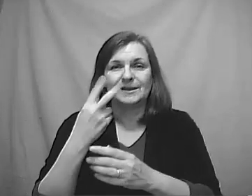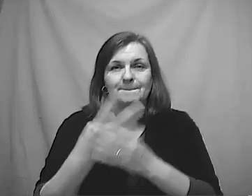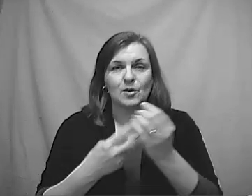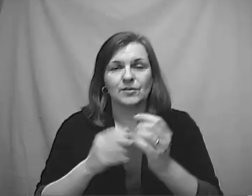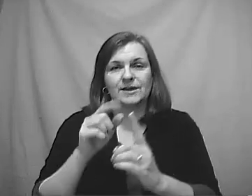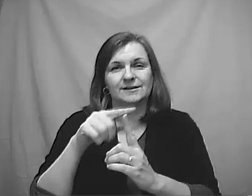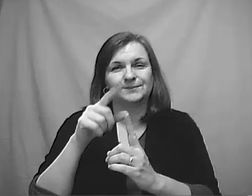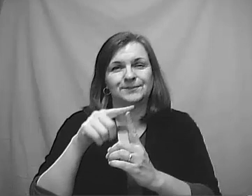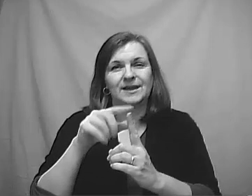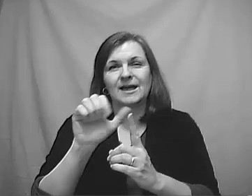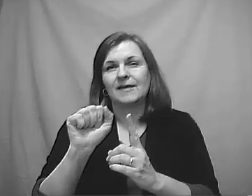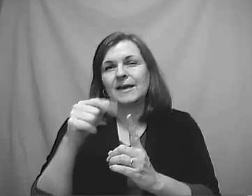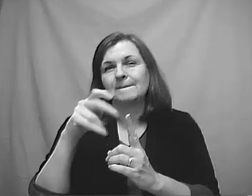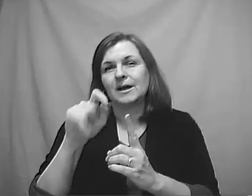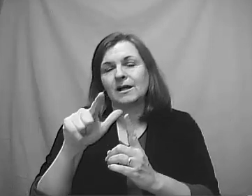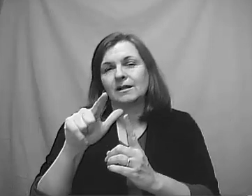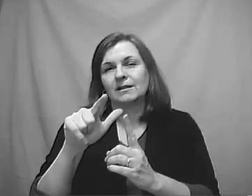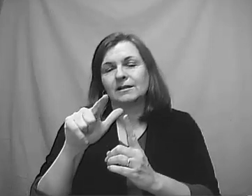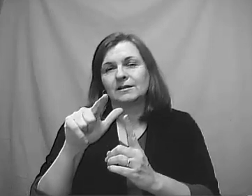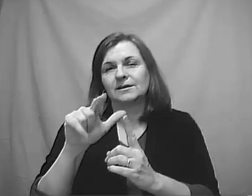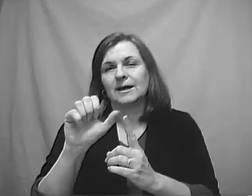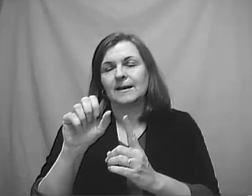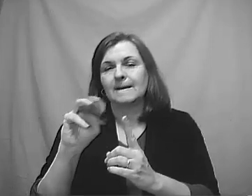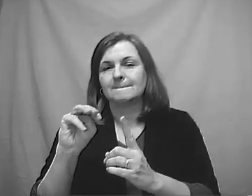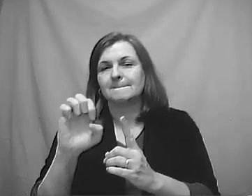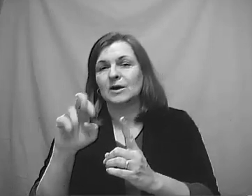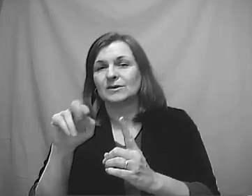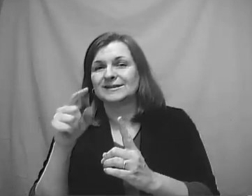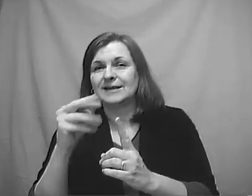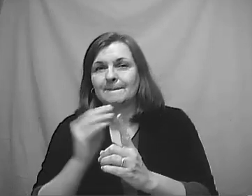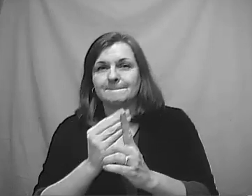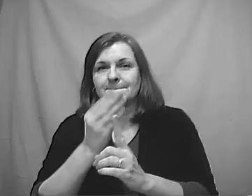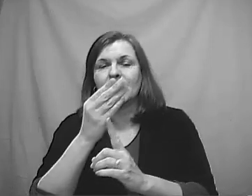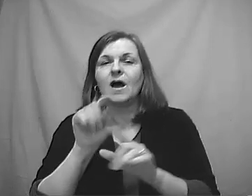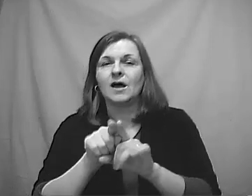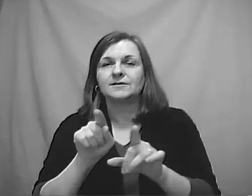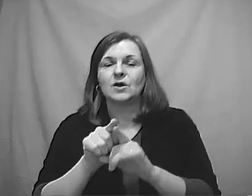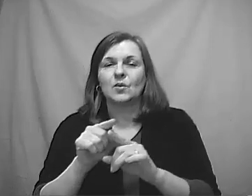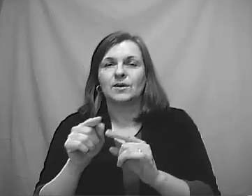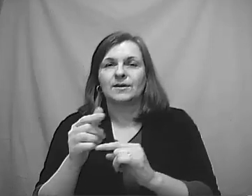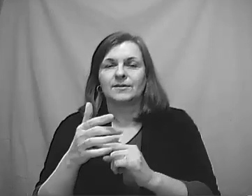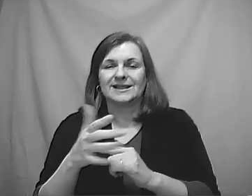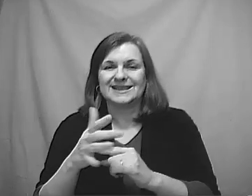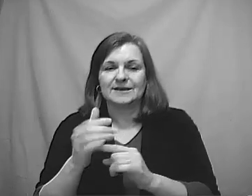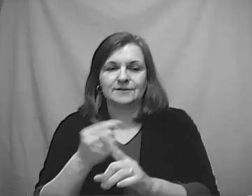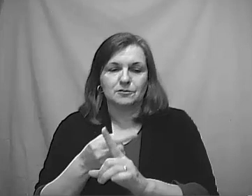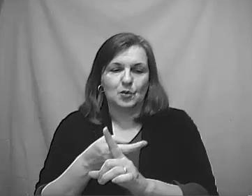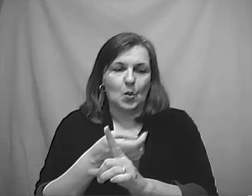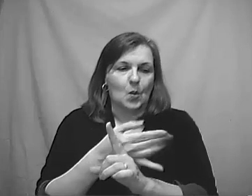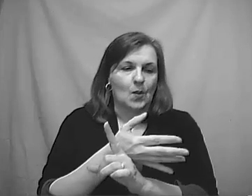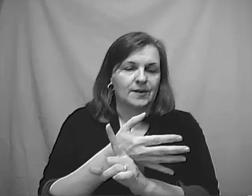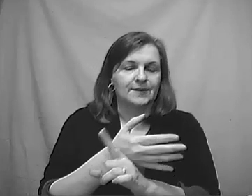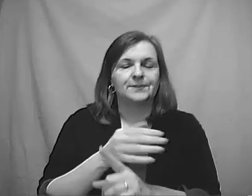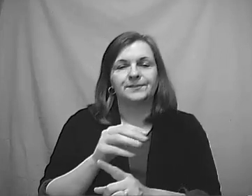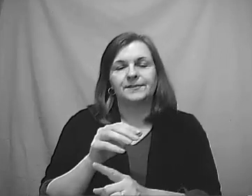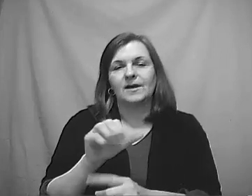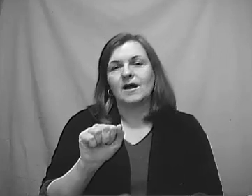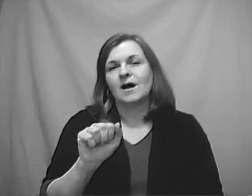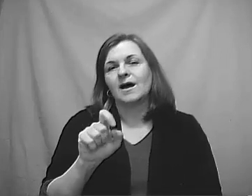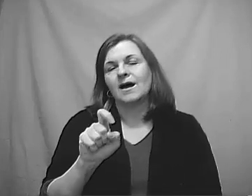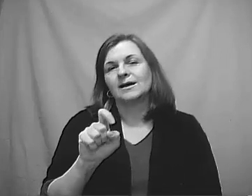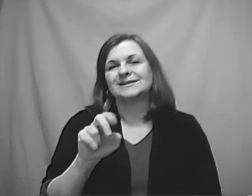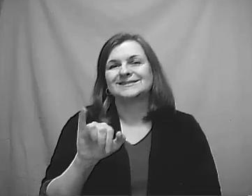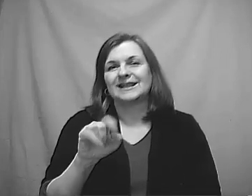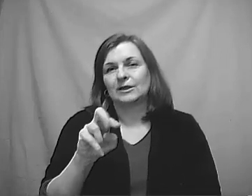we see this both in the apical meristem, that very top point, and also the auxiliary buds that will